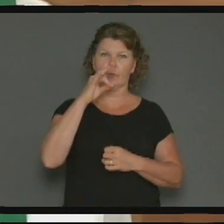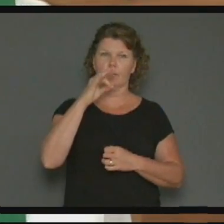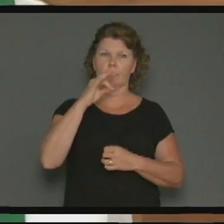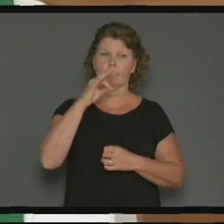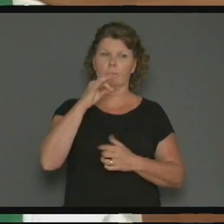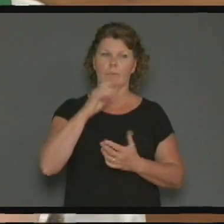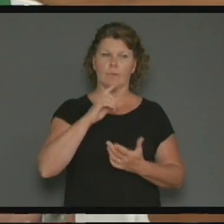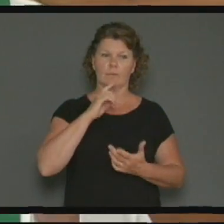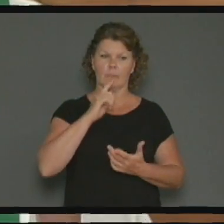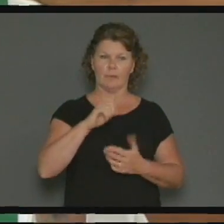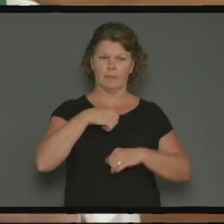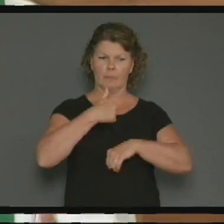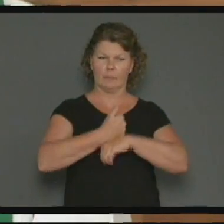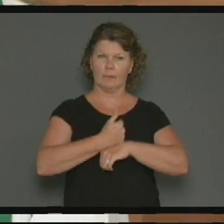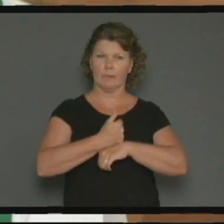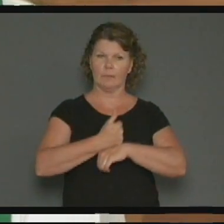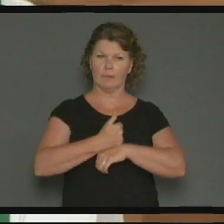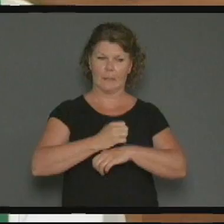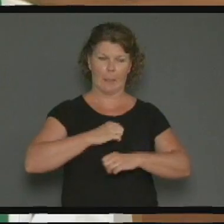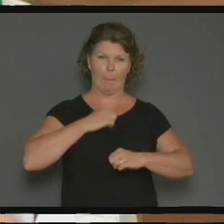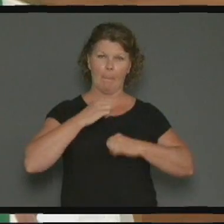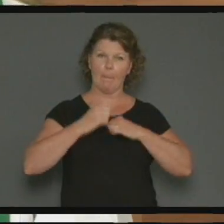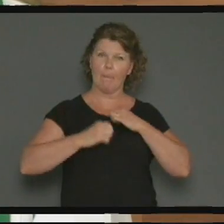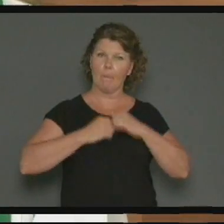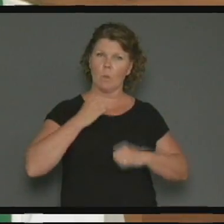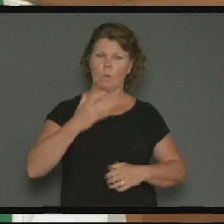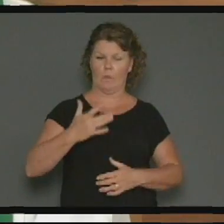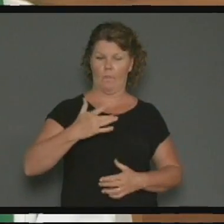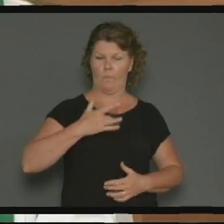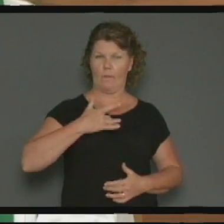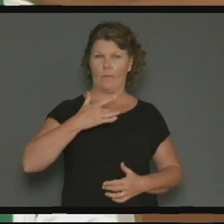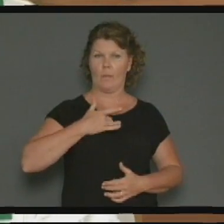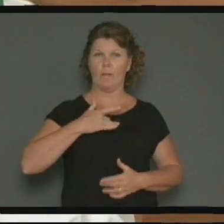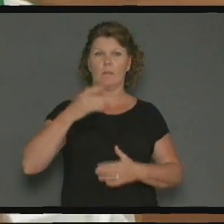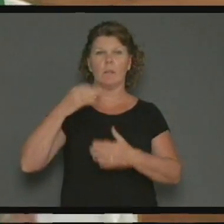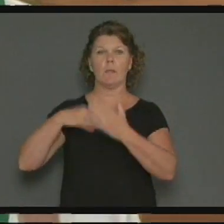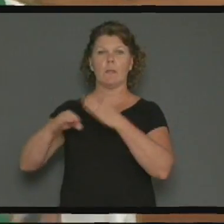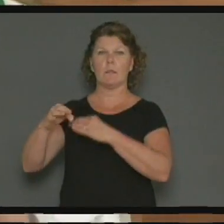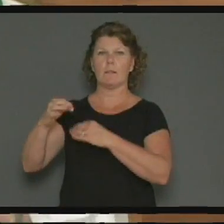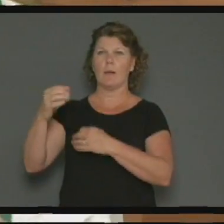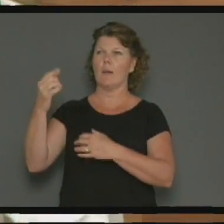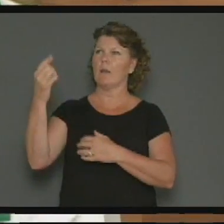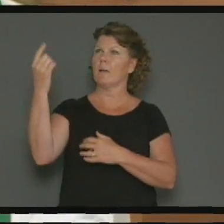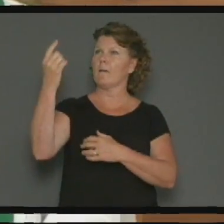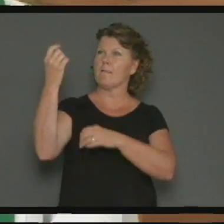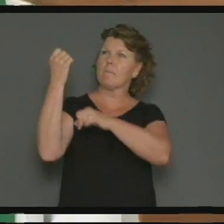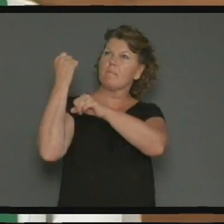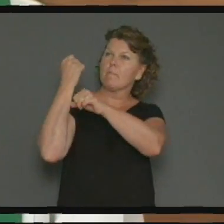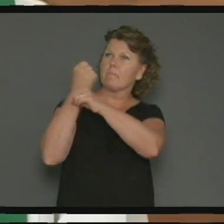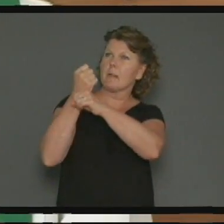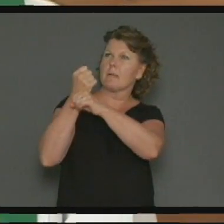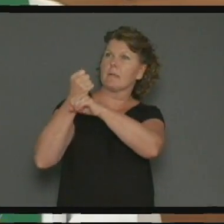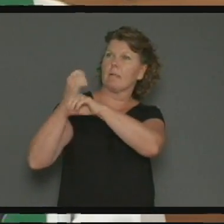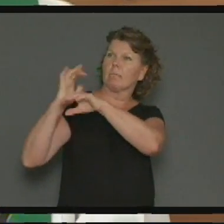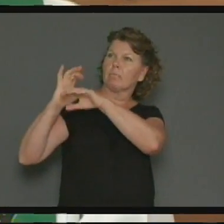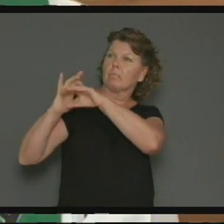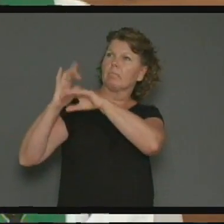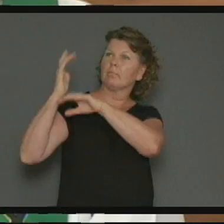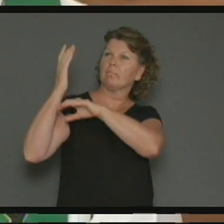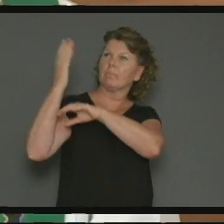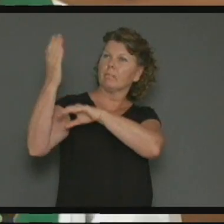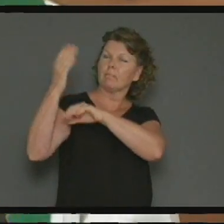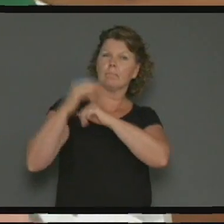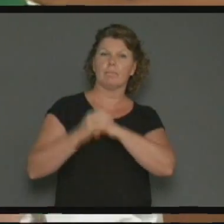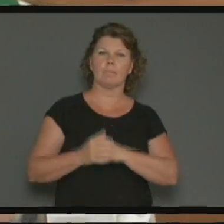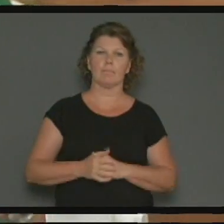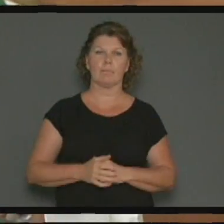our spirituality is based on our emotions and our feelings instead of something concrete and tangible.